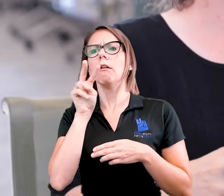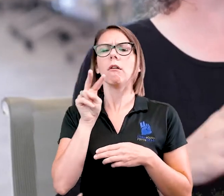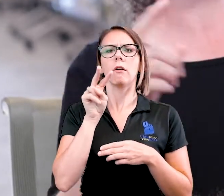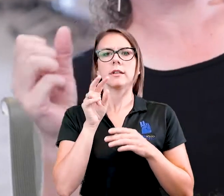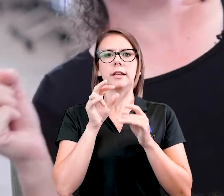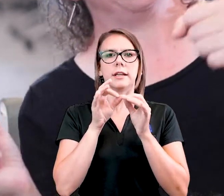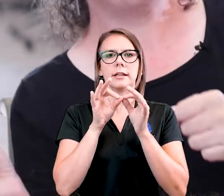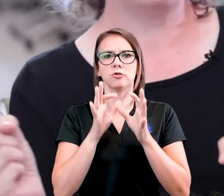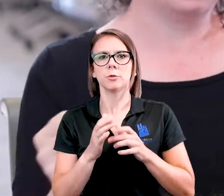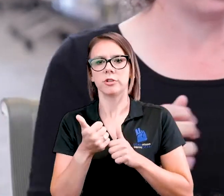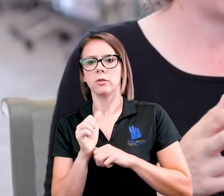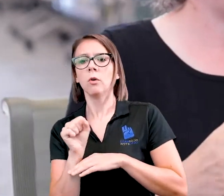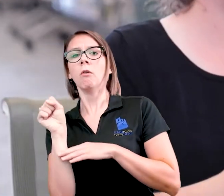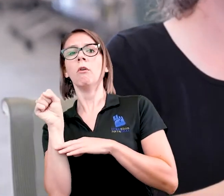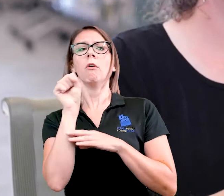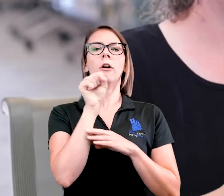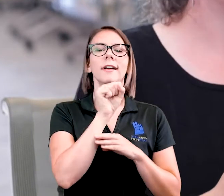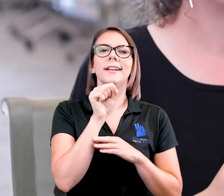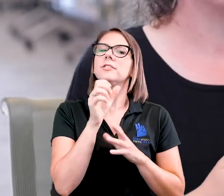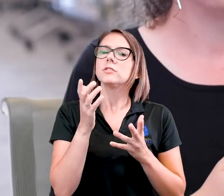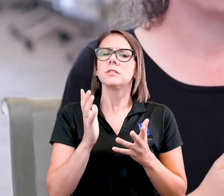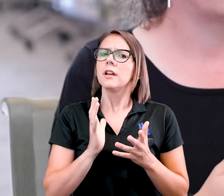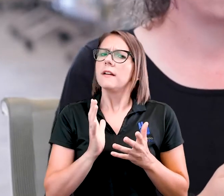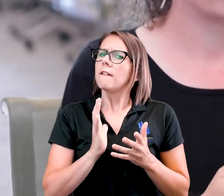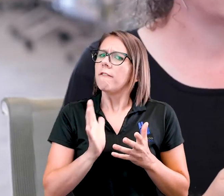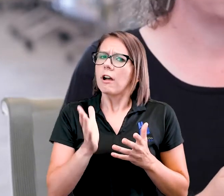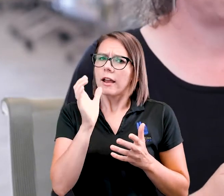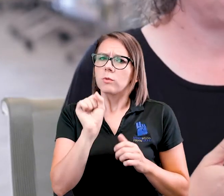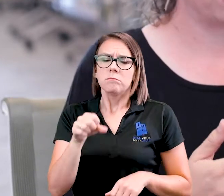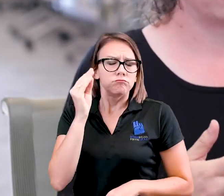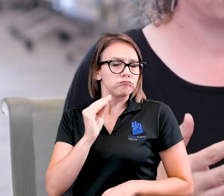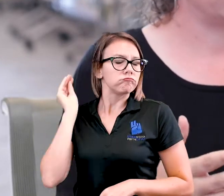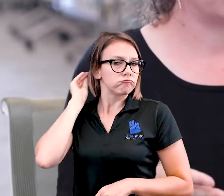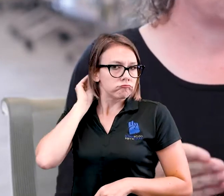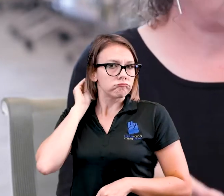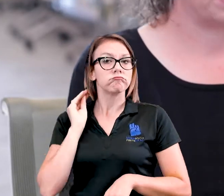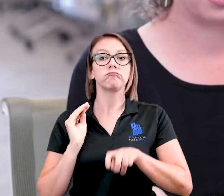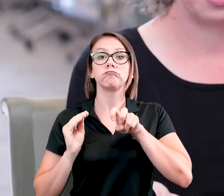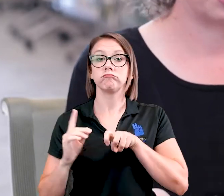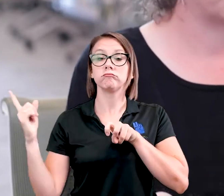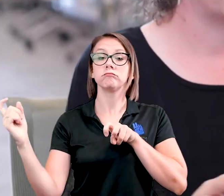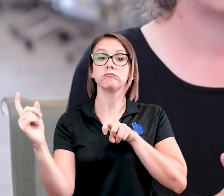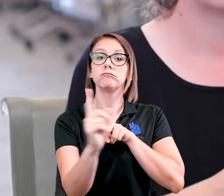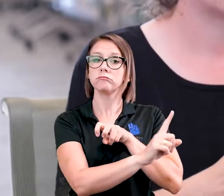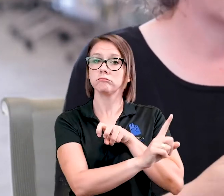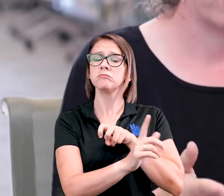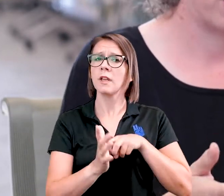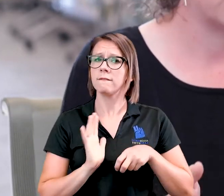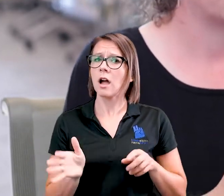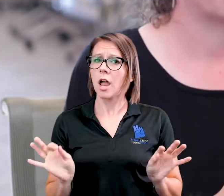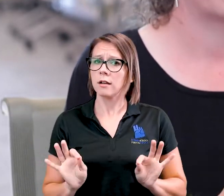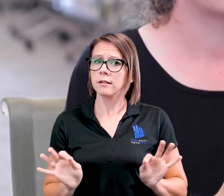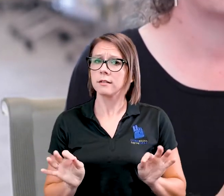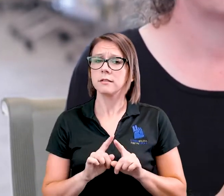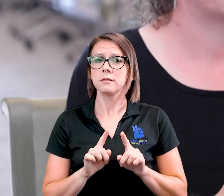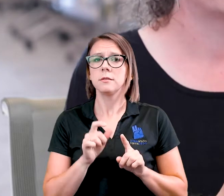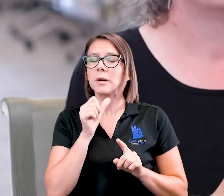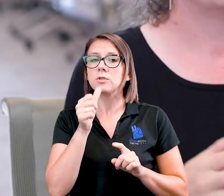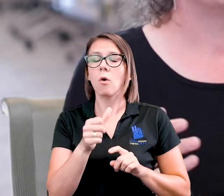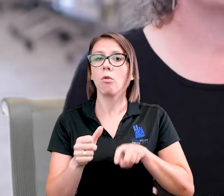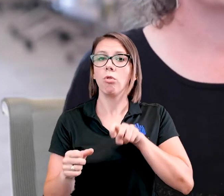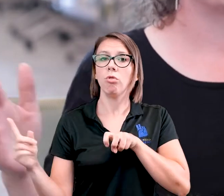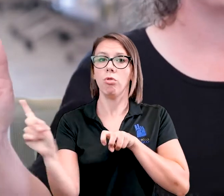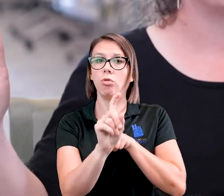or interpreter standing up, moving around. So just being aware that if you need to walk past the interpreter, it is totally fine to walk past the